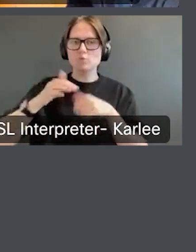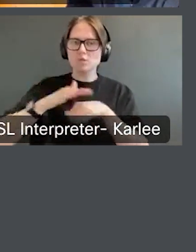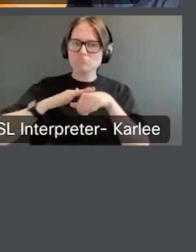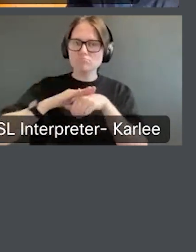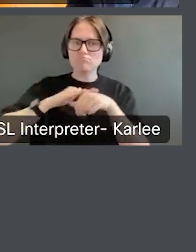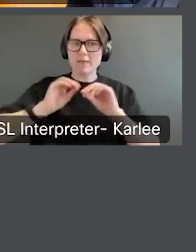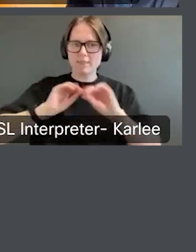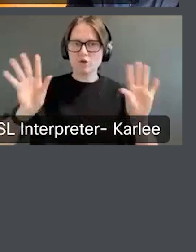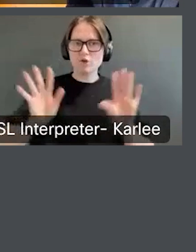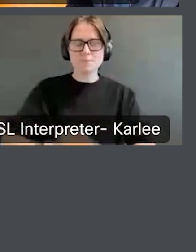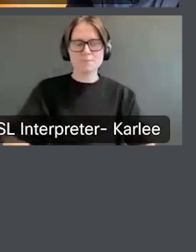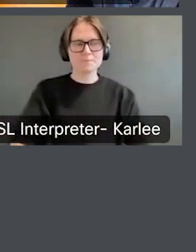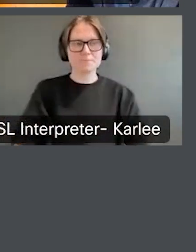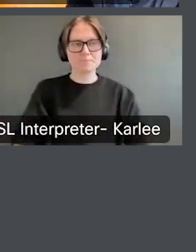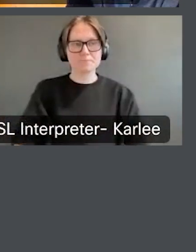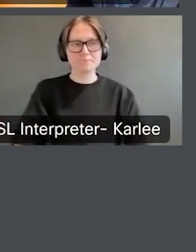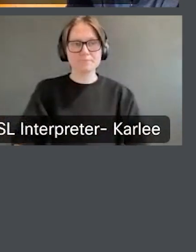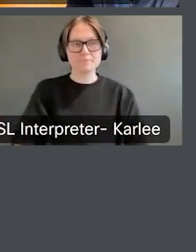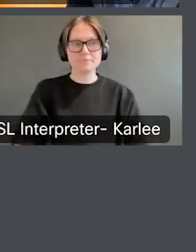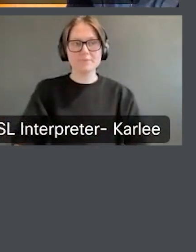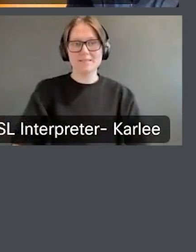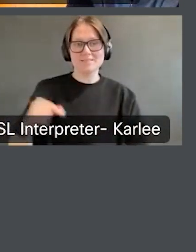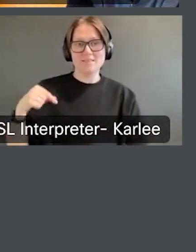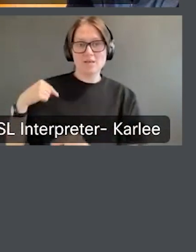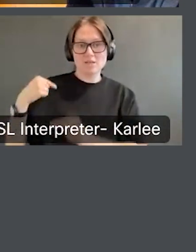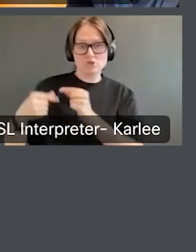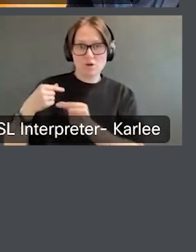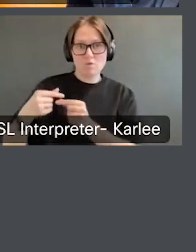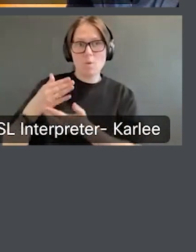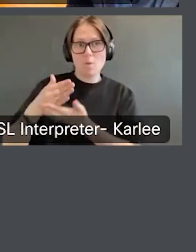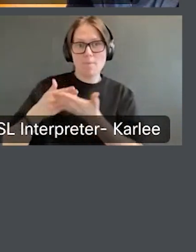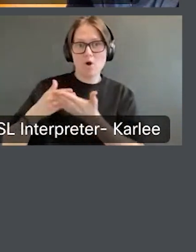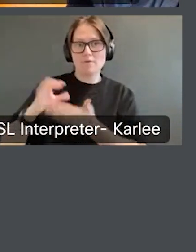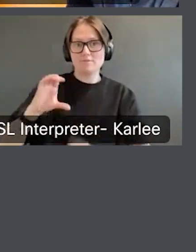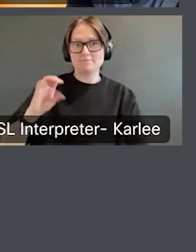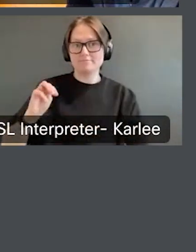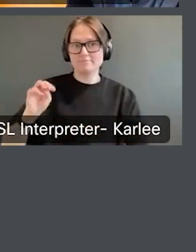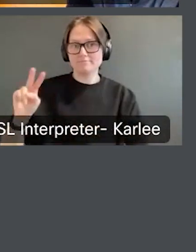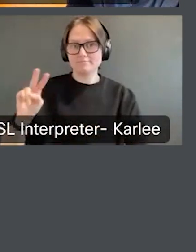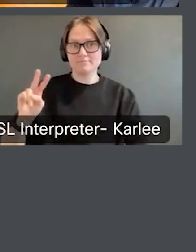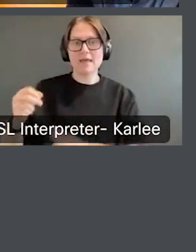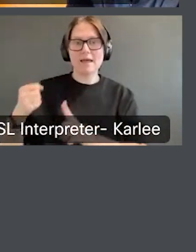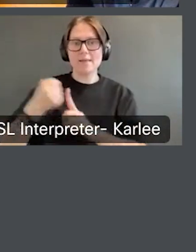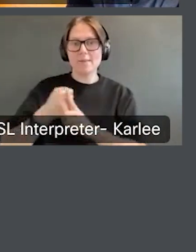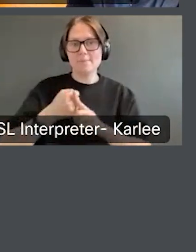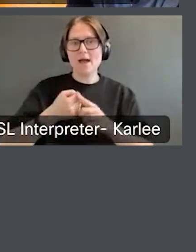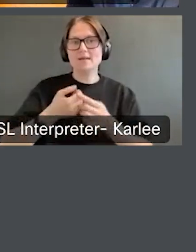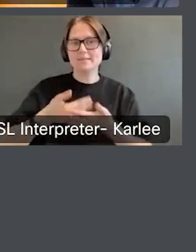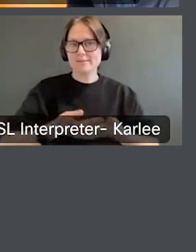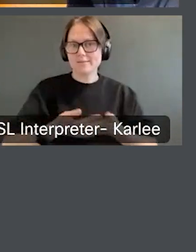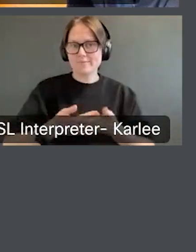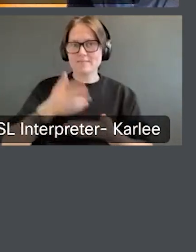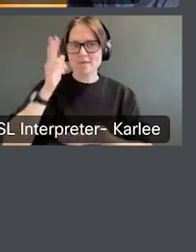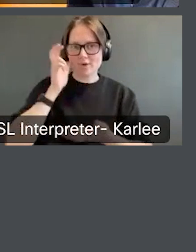It's the congenital cytomegalovirus that impacts an infant's hearing.